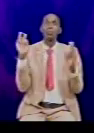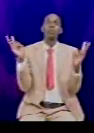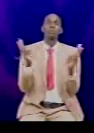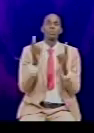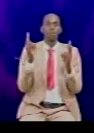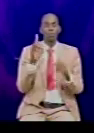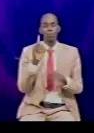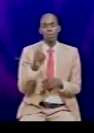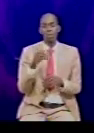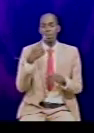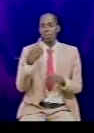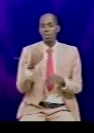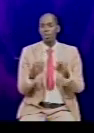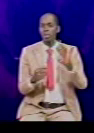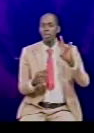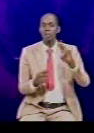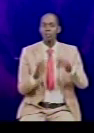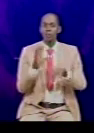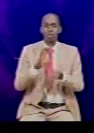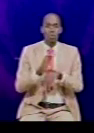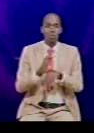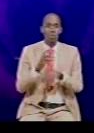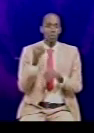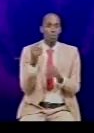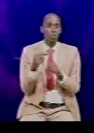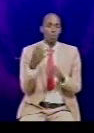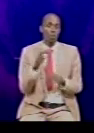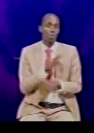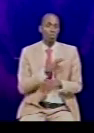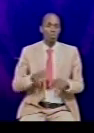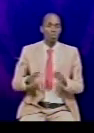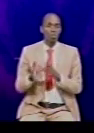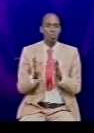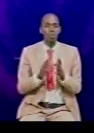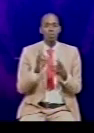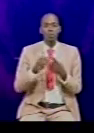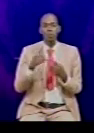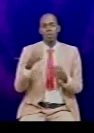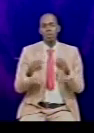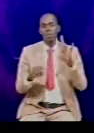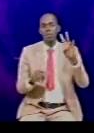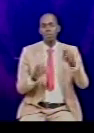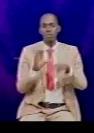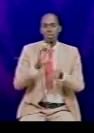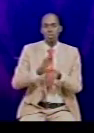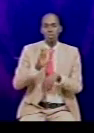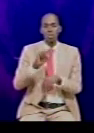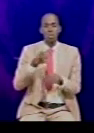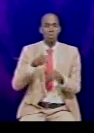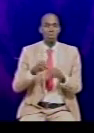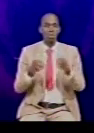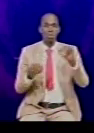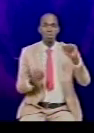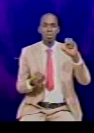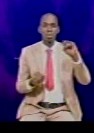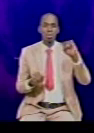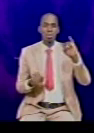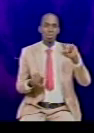seven churches, in the message of Jesus Christ to the seven churches in Asia,